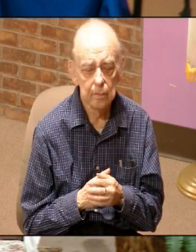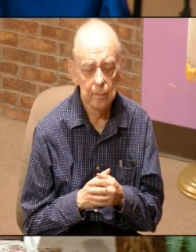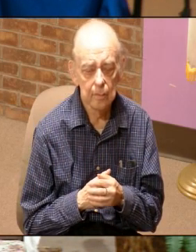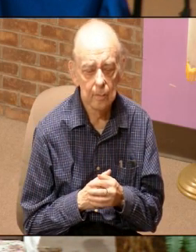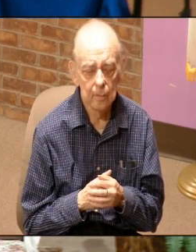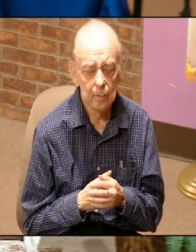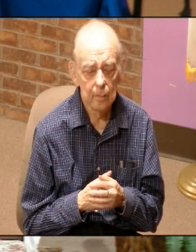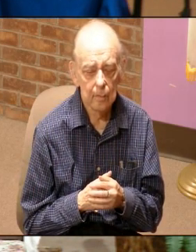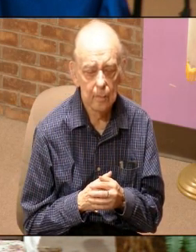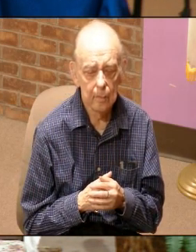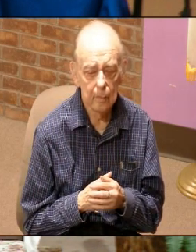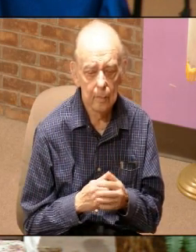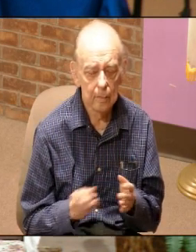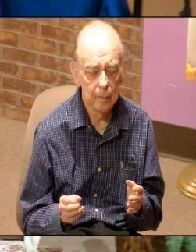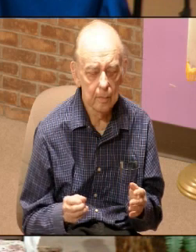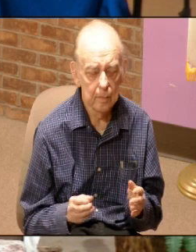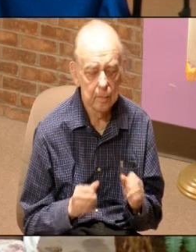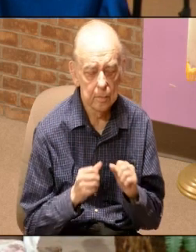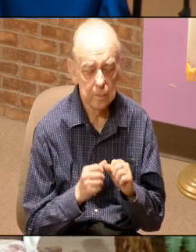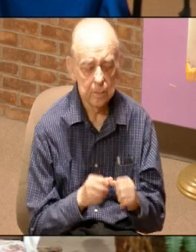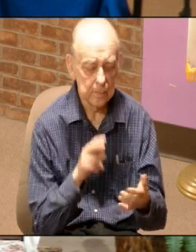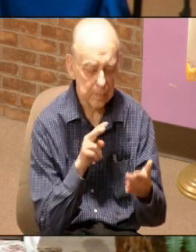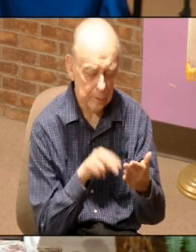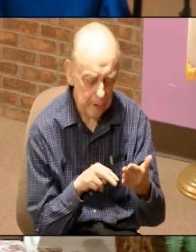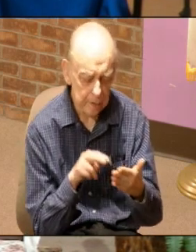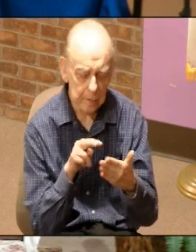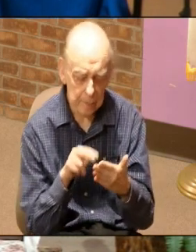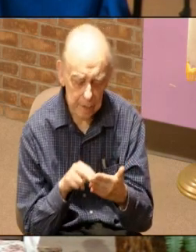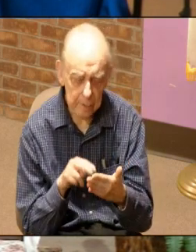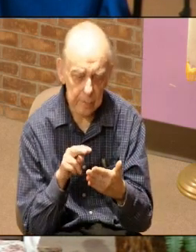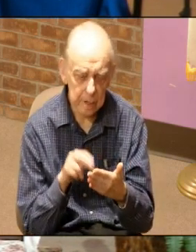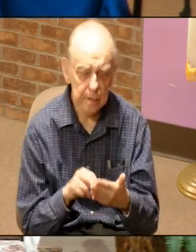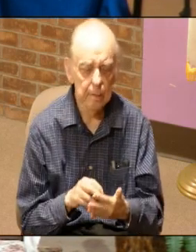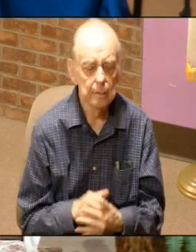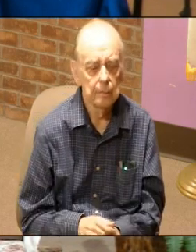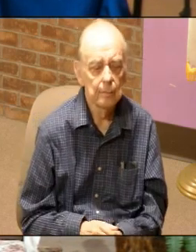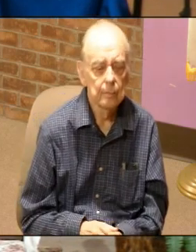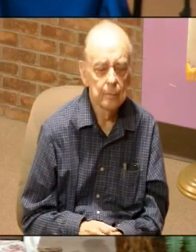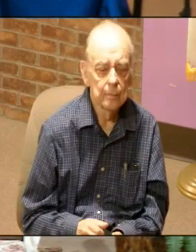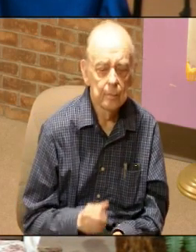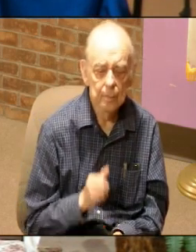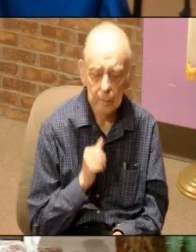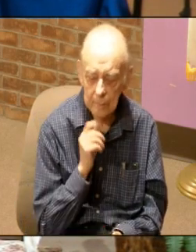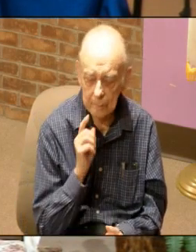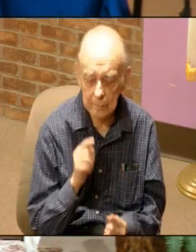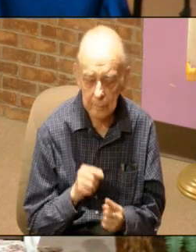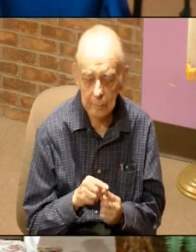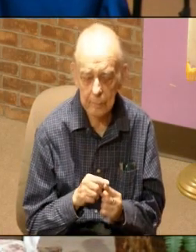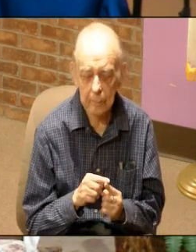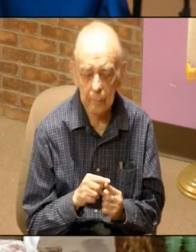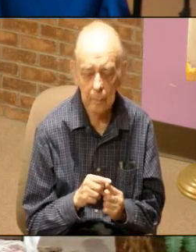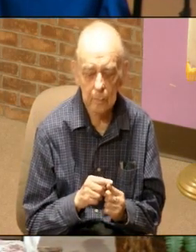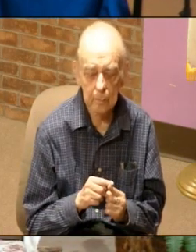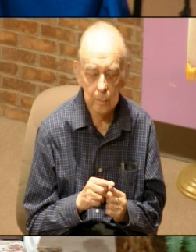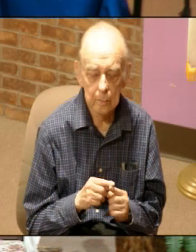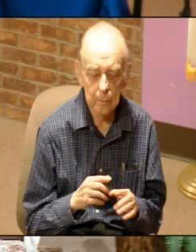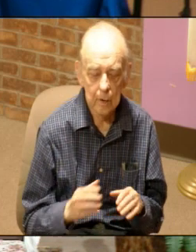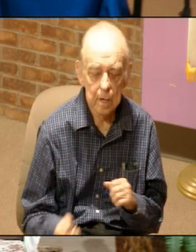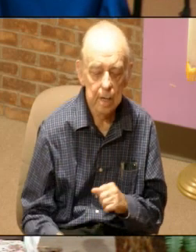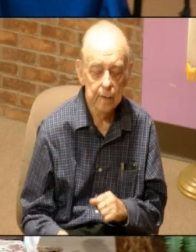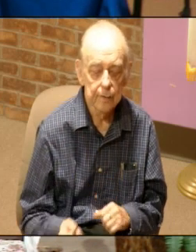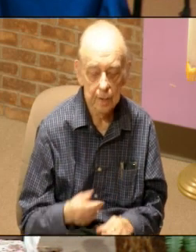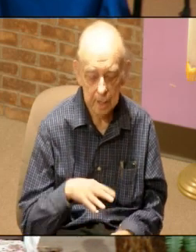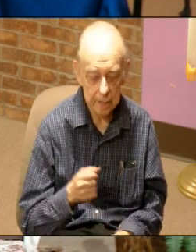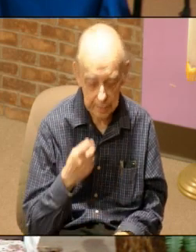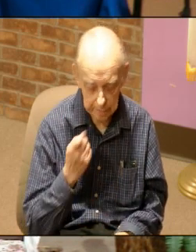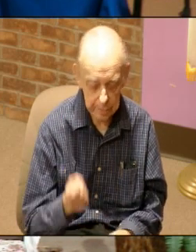and you keep reading and you're reading and you're reading and not until you get into Exodus chapter four